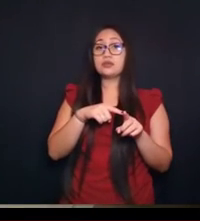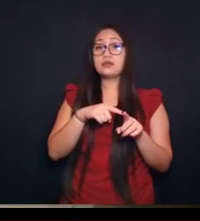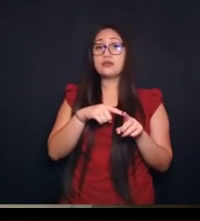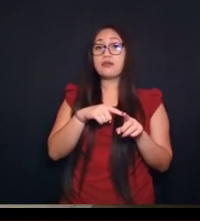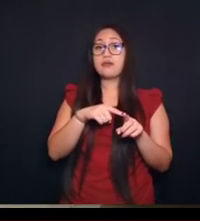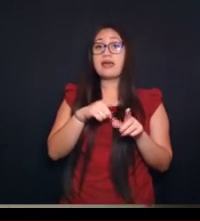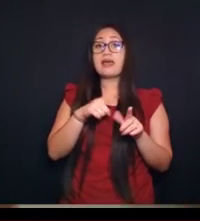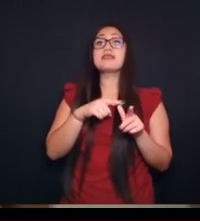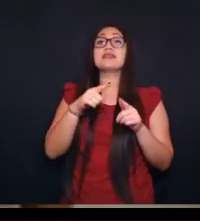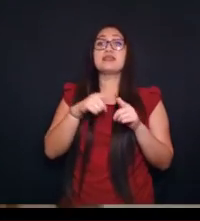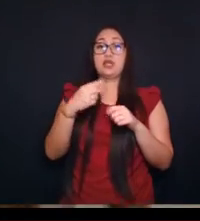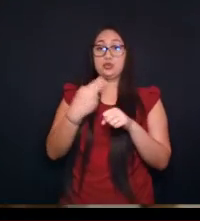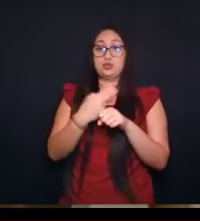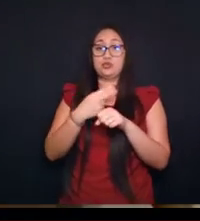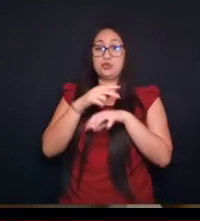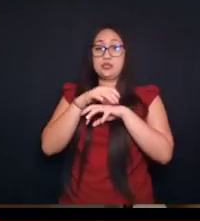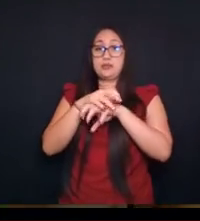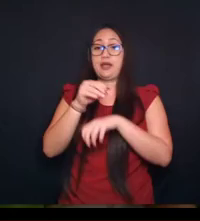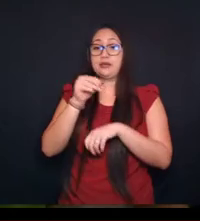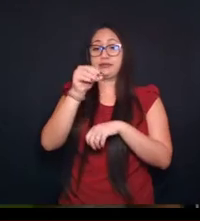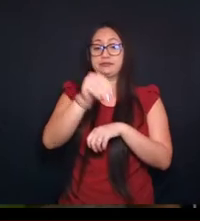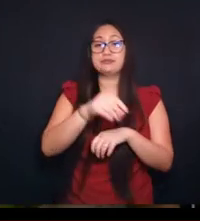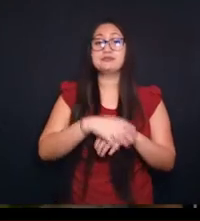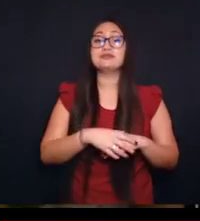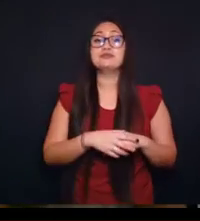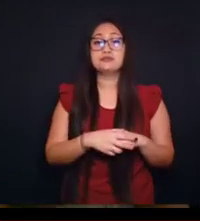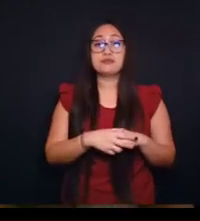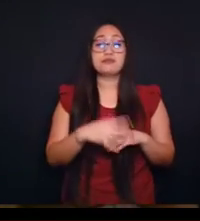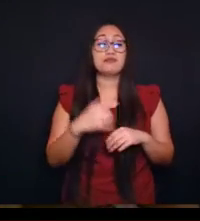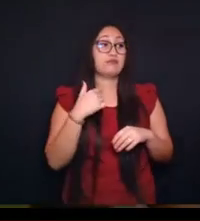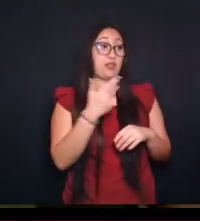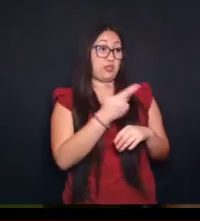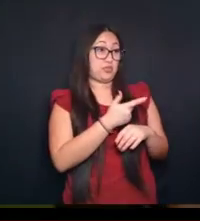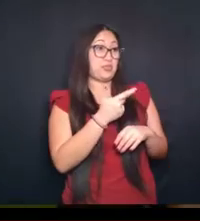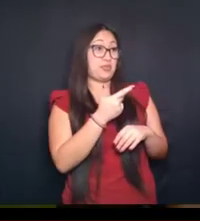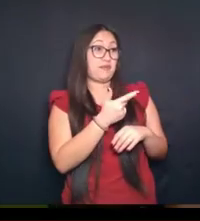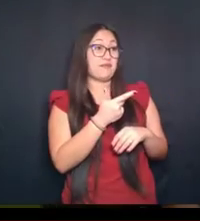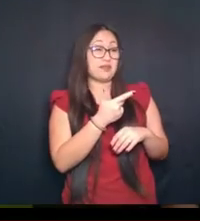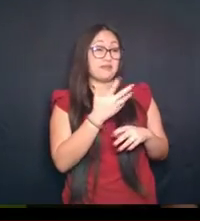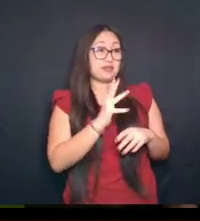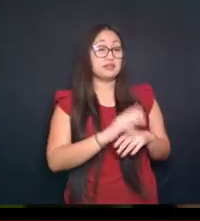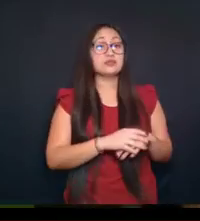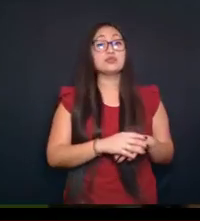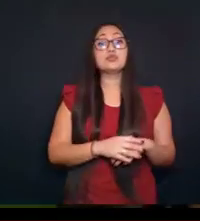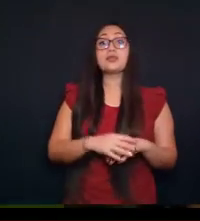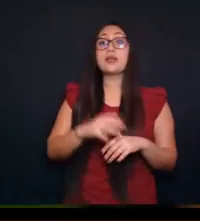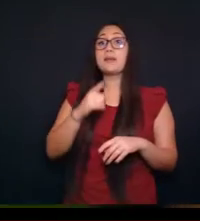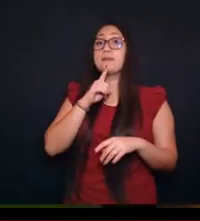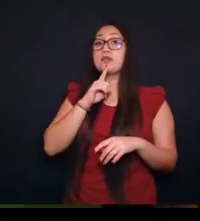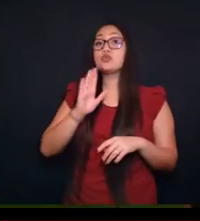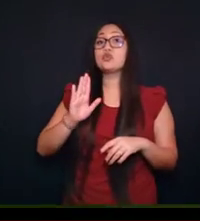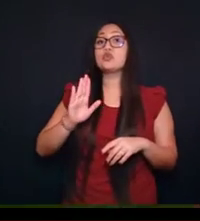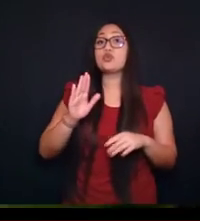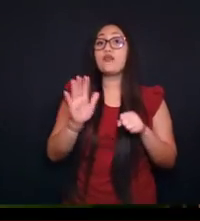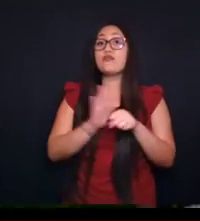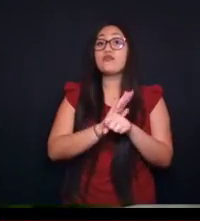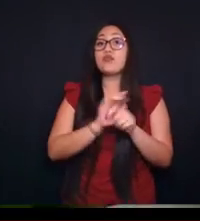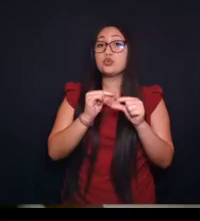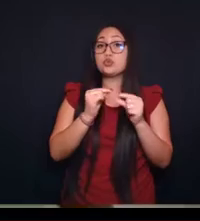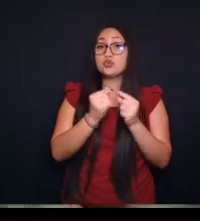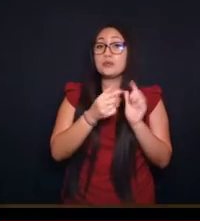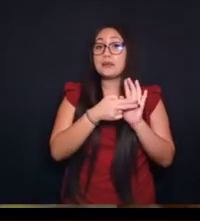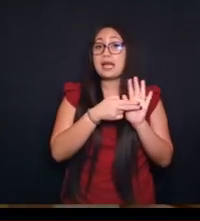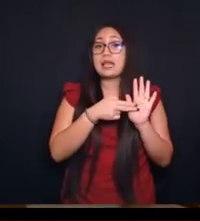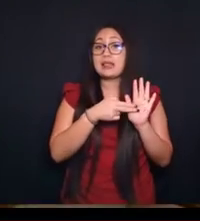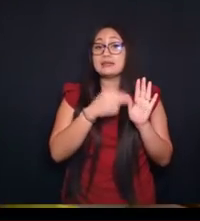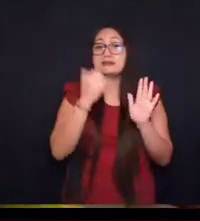you highlight it when we went over it? Us 3 did. Okay, make sure your whole group has that highlighted and you can put you a spider there. If not, in a minute, you won't be able